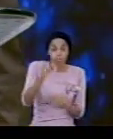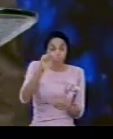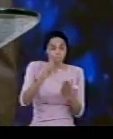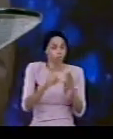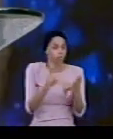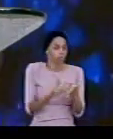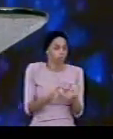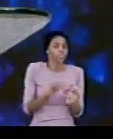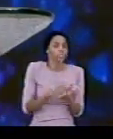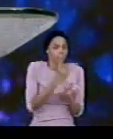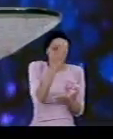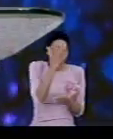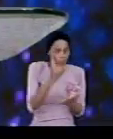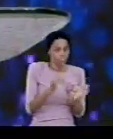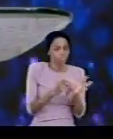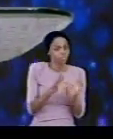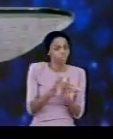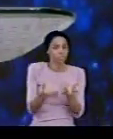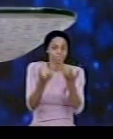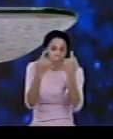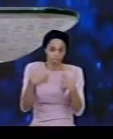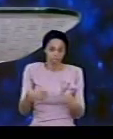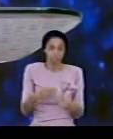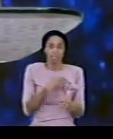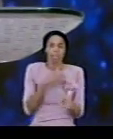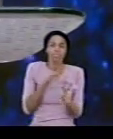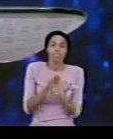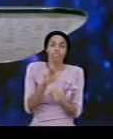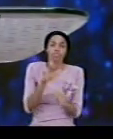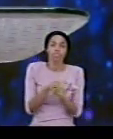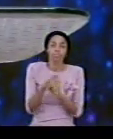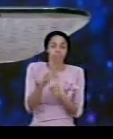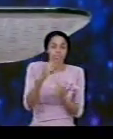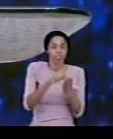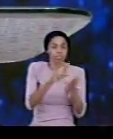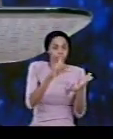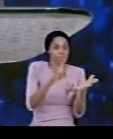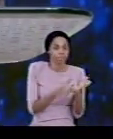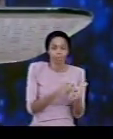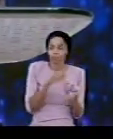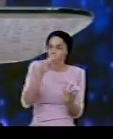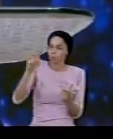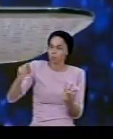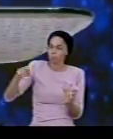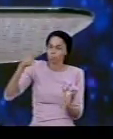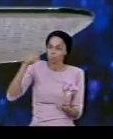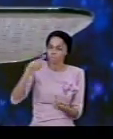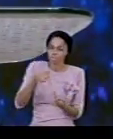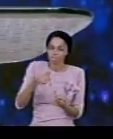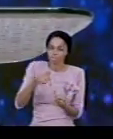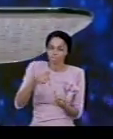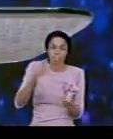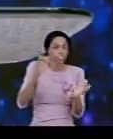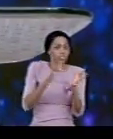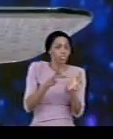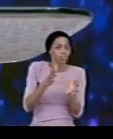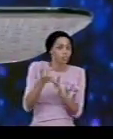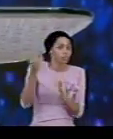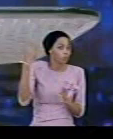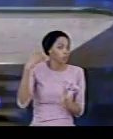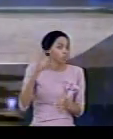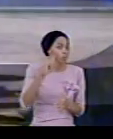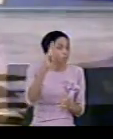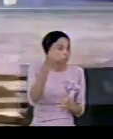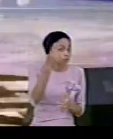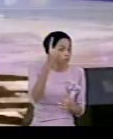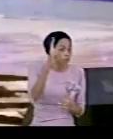Christ came and fulfilled the law perfectly. He was the only one from